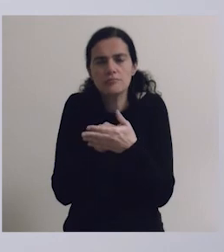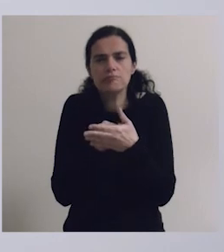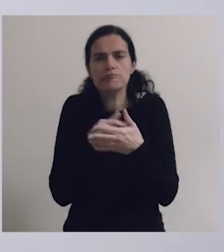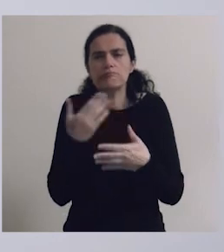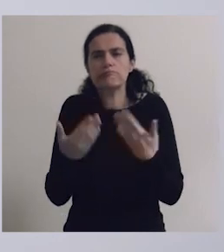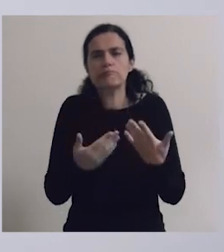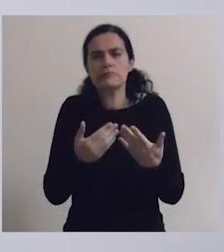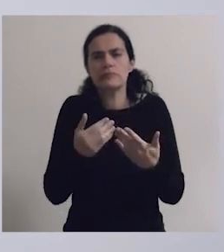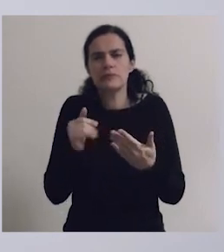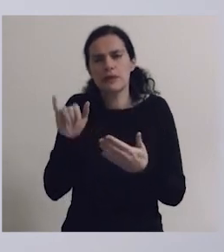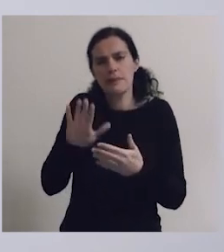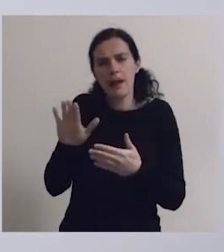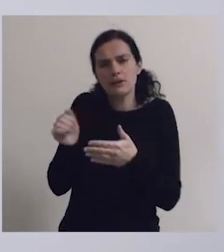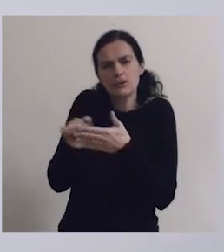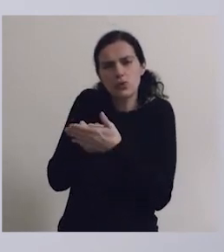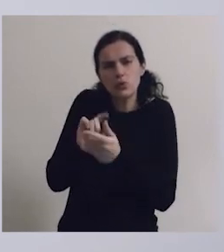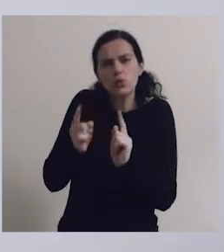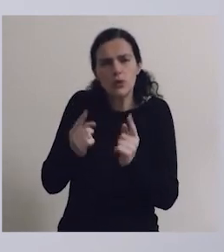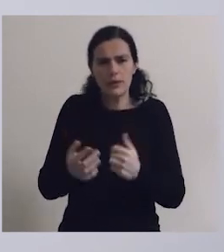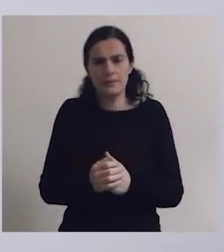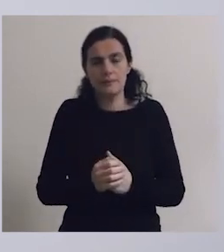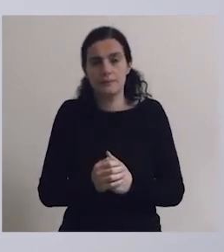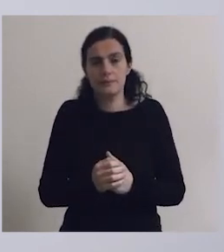almost behind an icon.